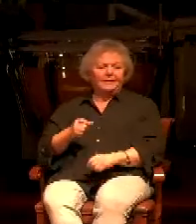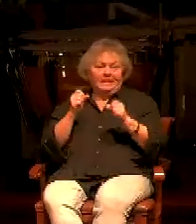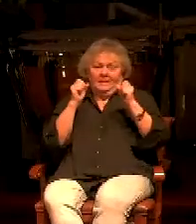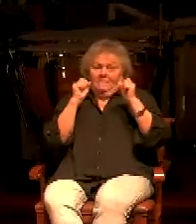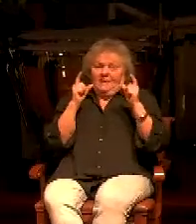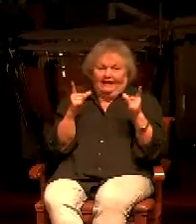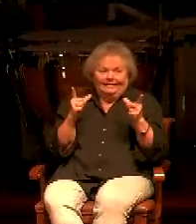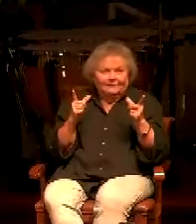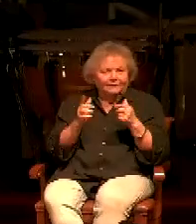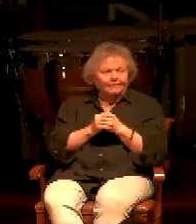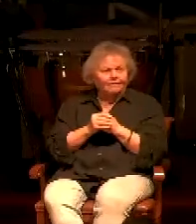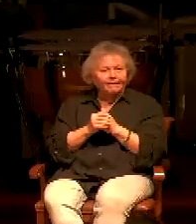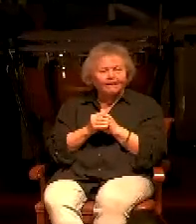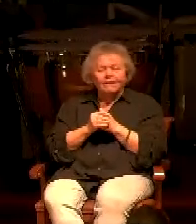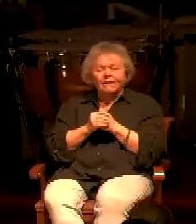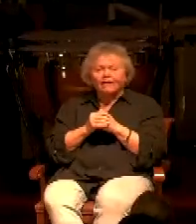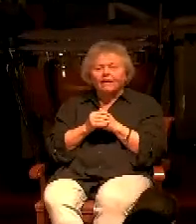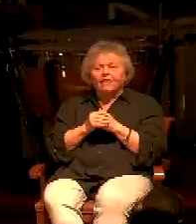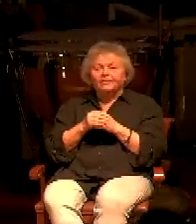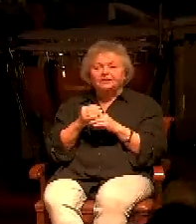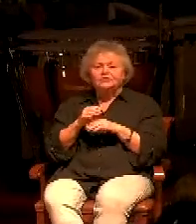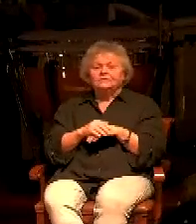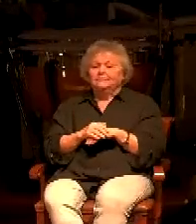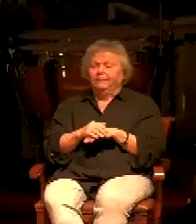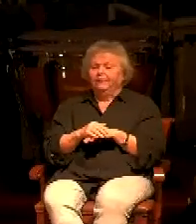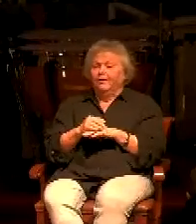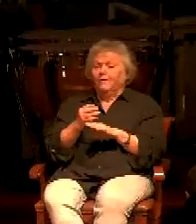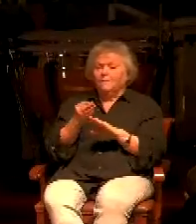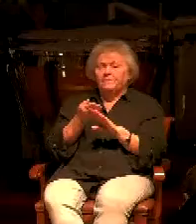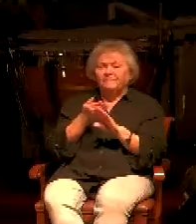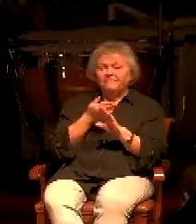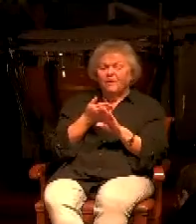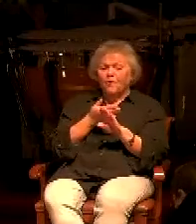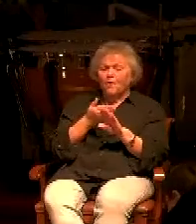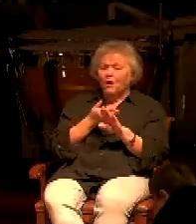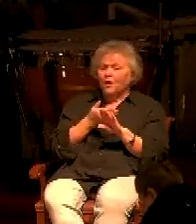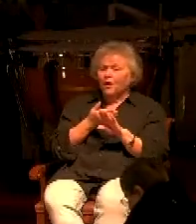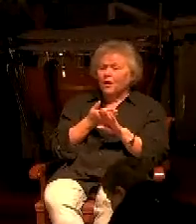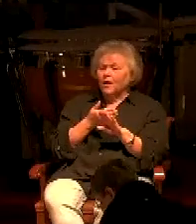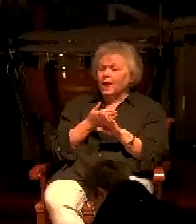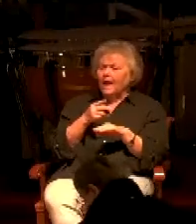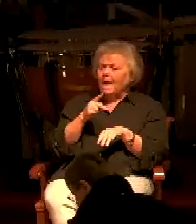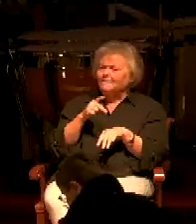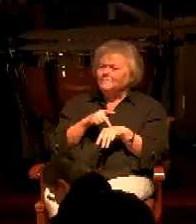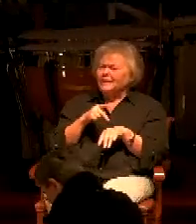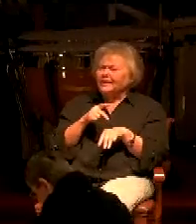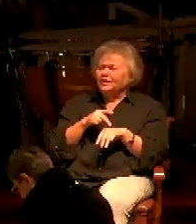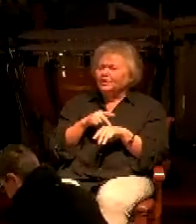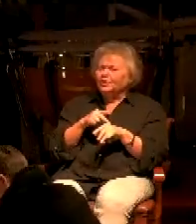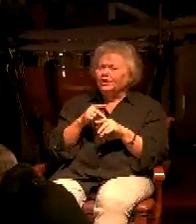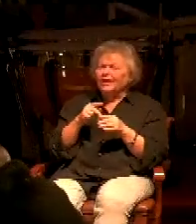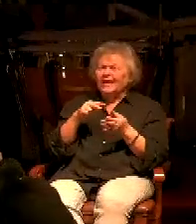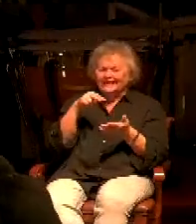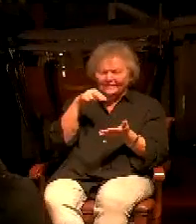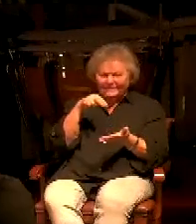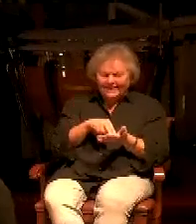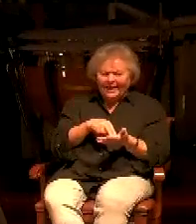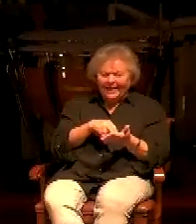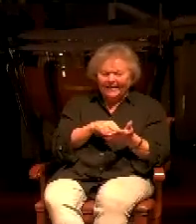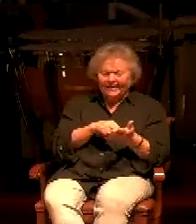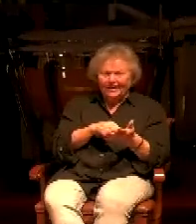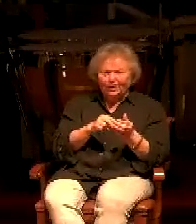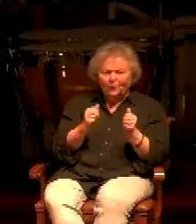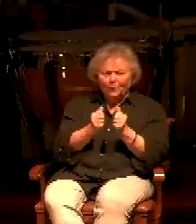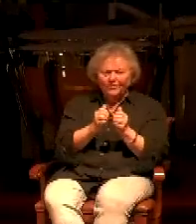just a few hours, maybe even moments before, Peter is in a garden side by side with Jesus with his sword out, ready